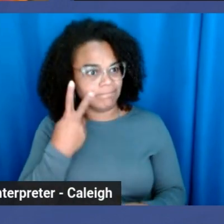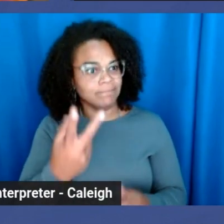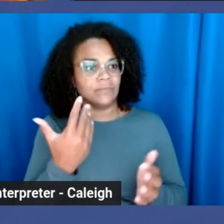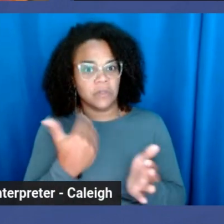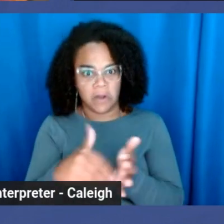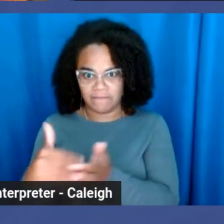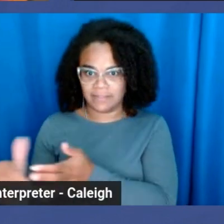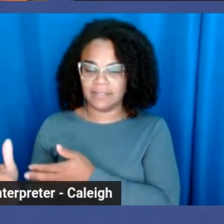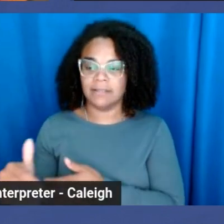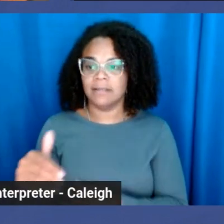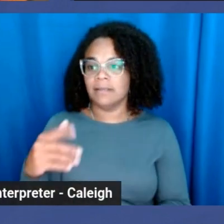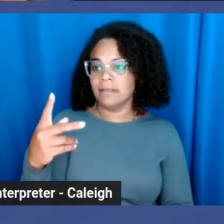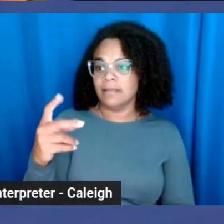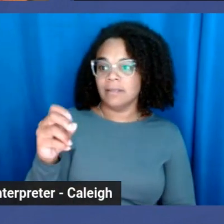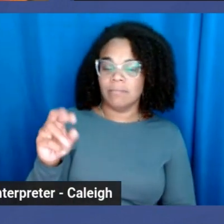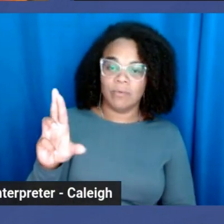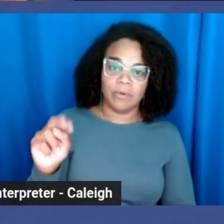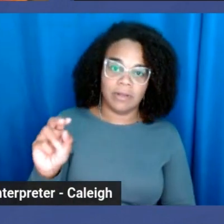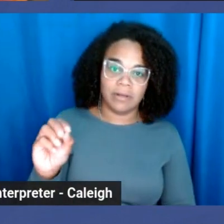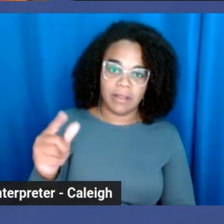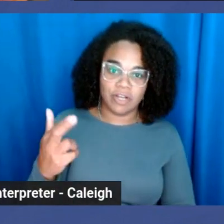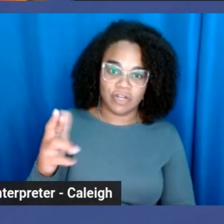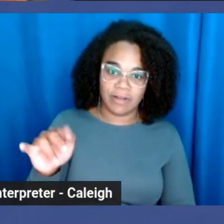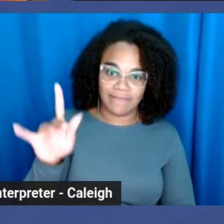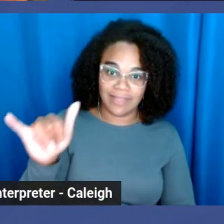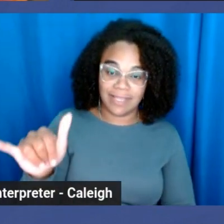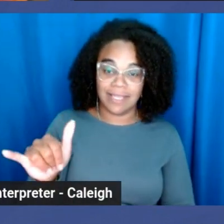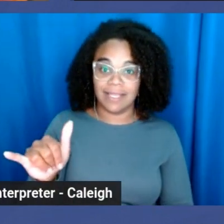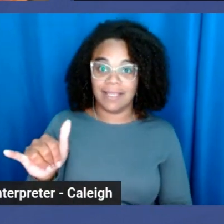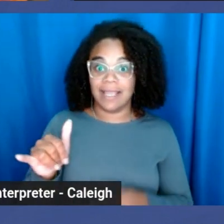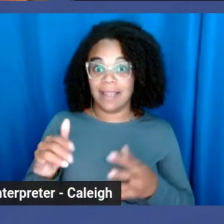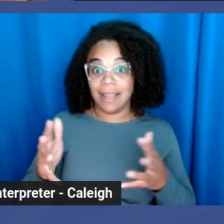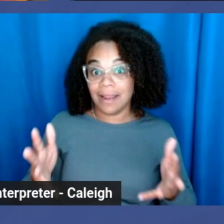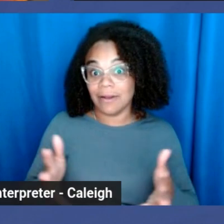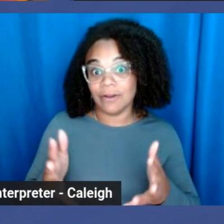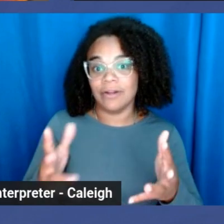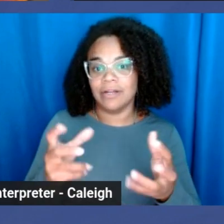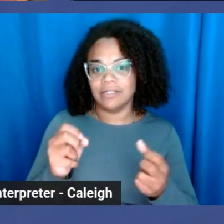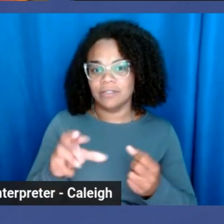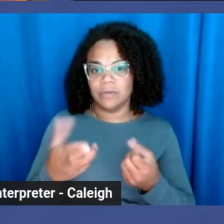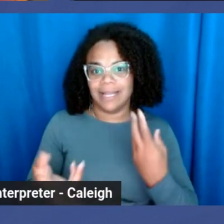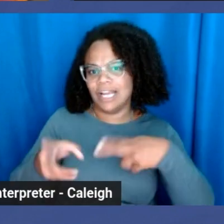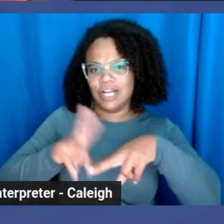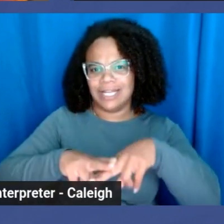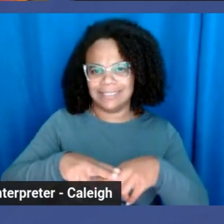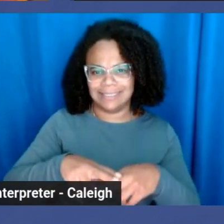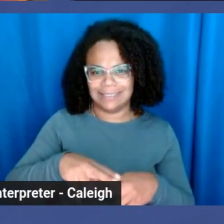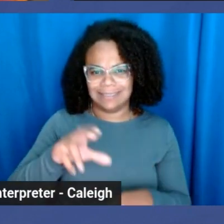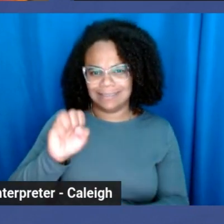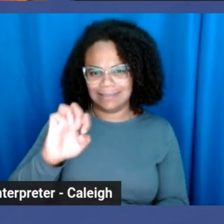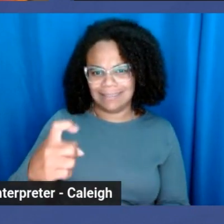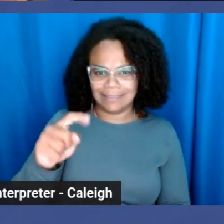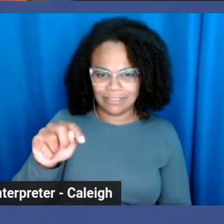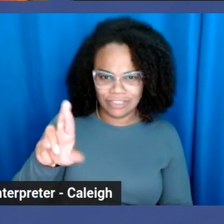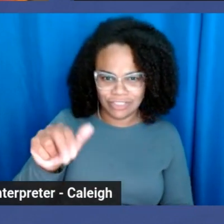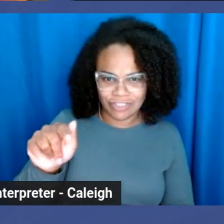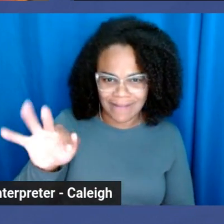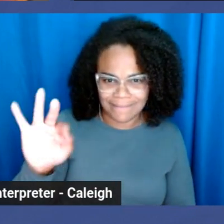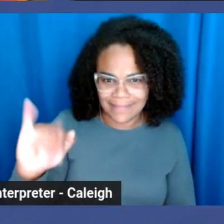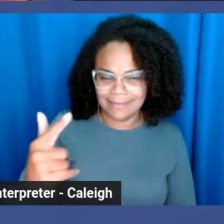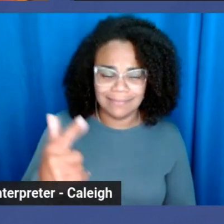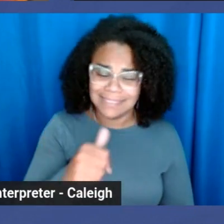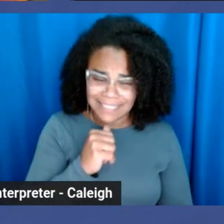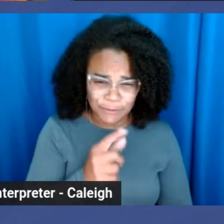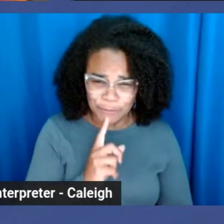pornography fuels or increases sex trafficking. Again, not true. The argument is that somehow